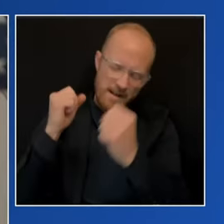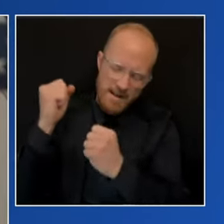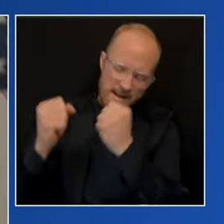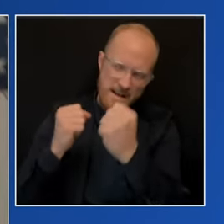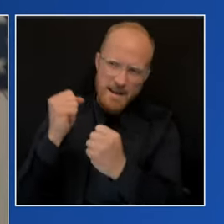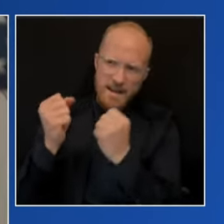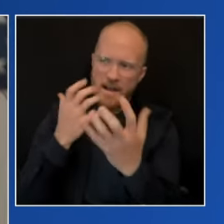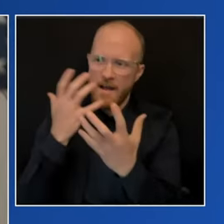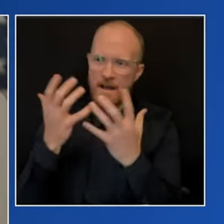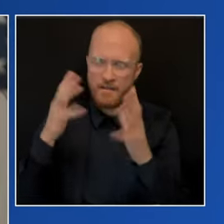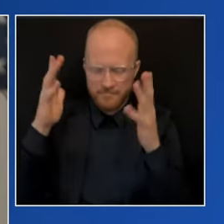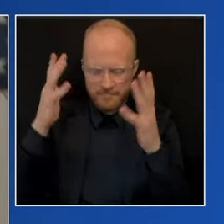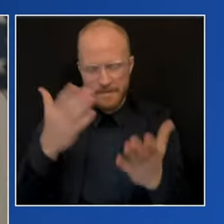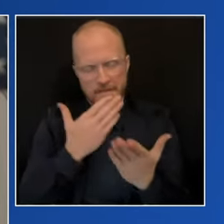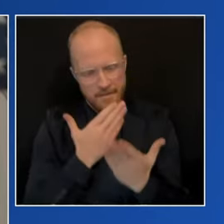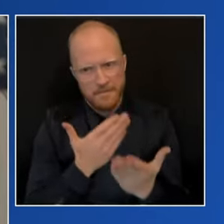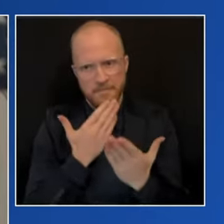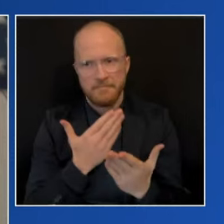Well, thank you.